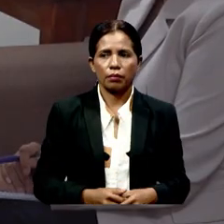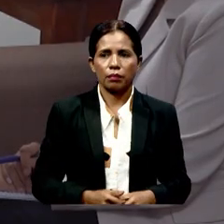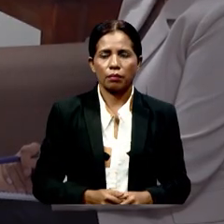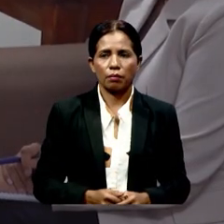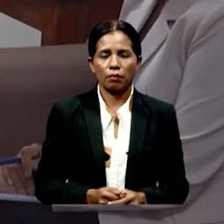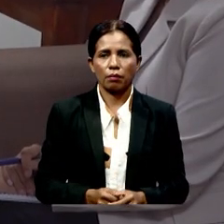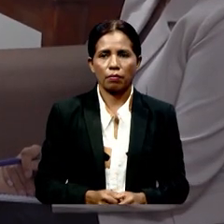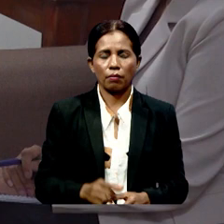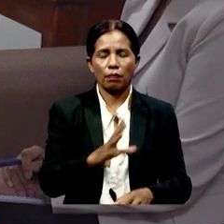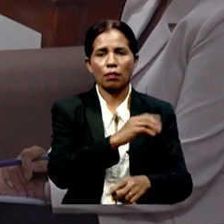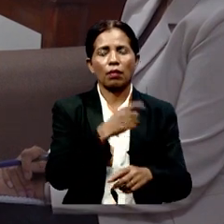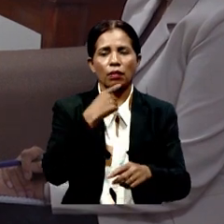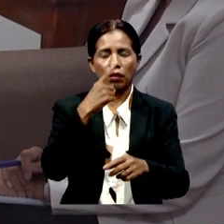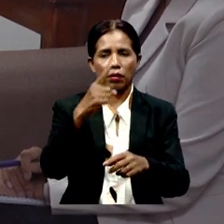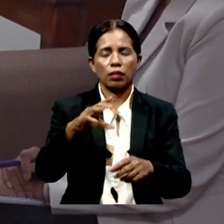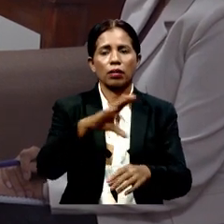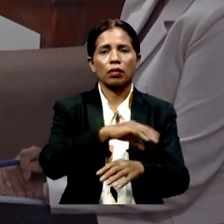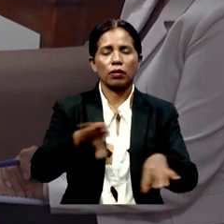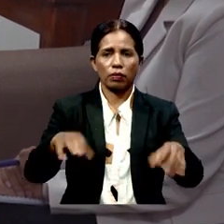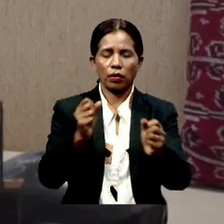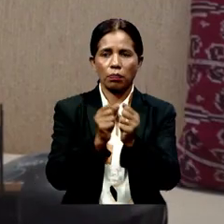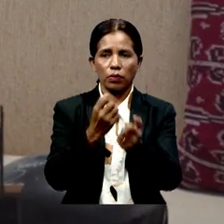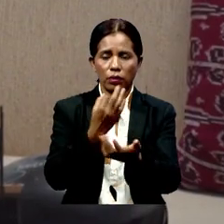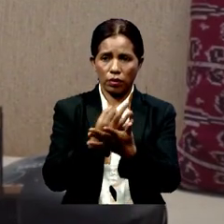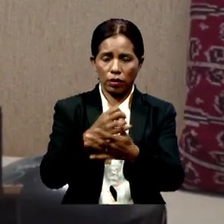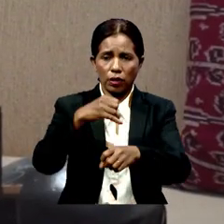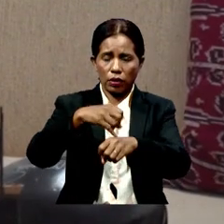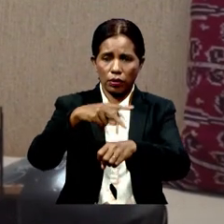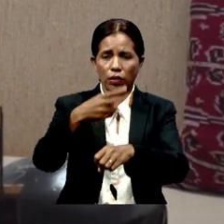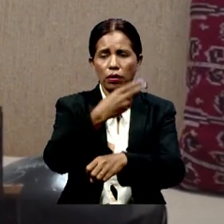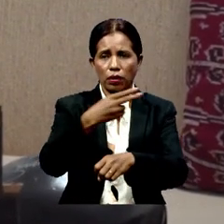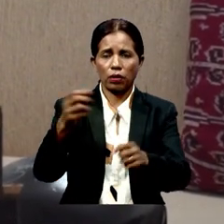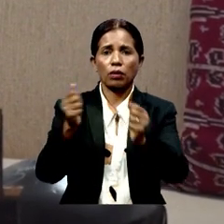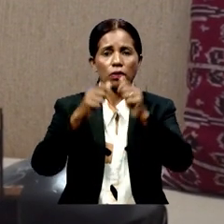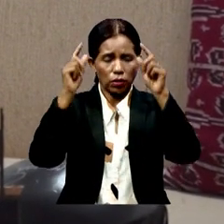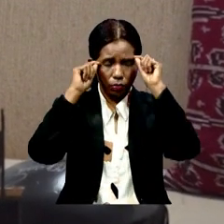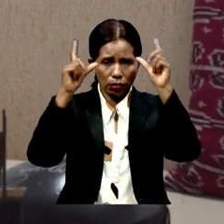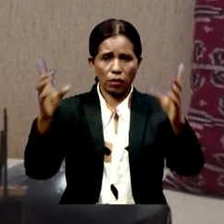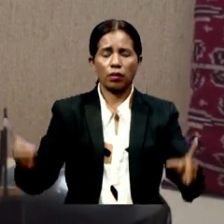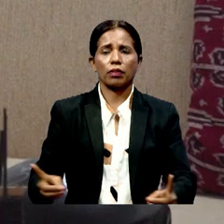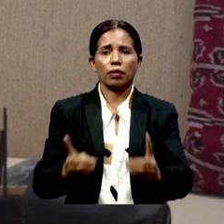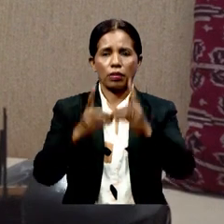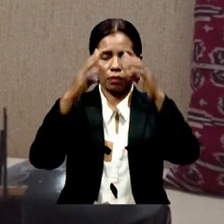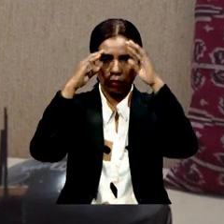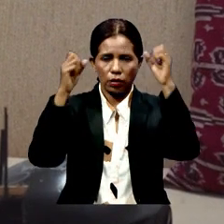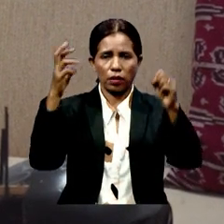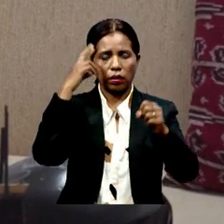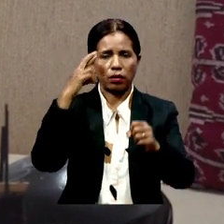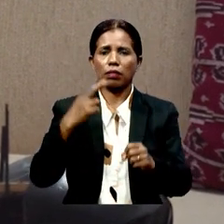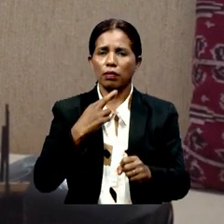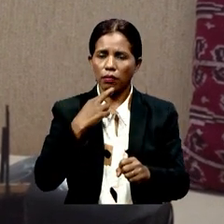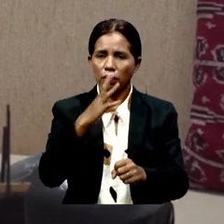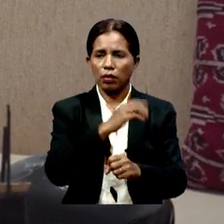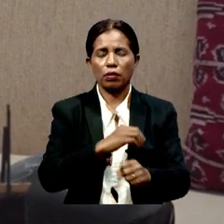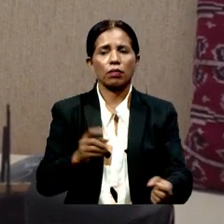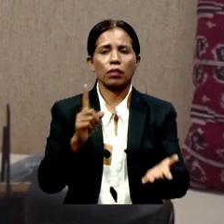Ewang Marsal, nu director Korporasaun Finansas Internasional ba Indonesia no Timor-Leste, hasor malo presidente Republika Jeram Jorta